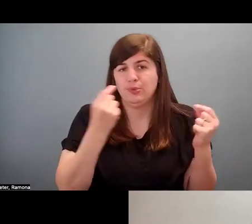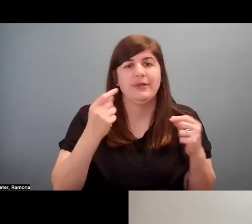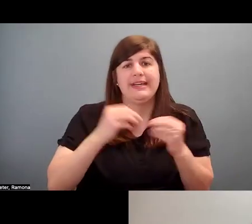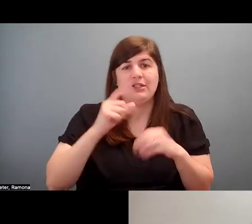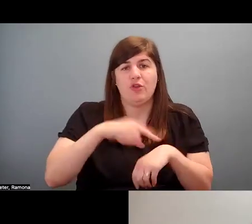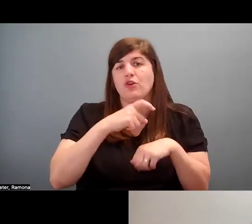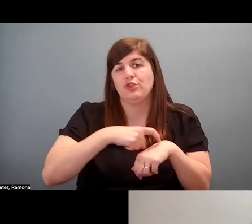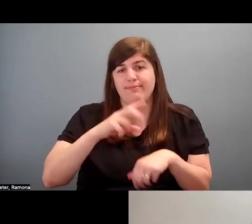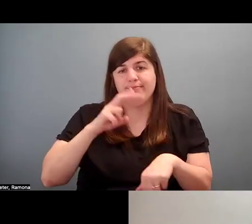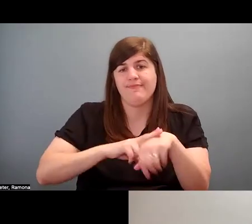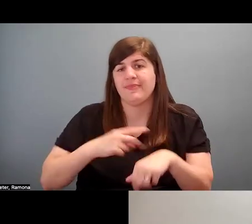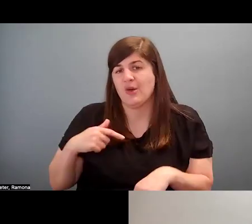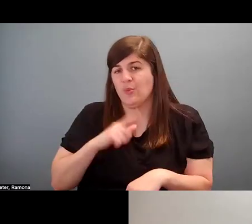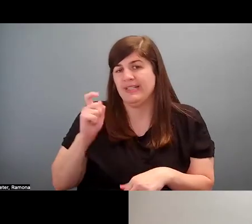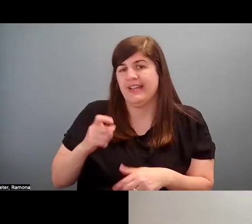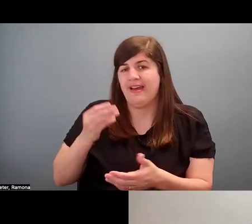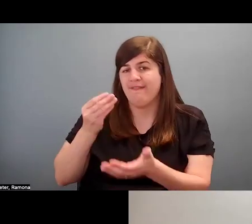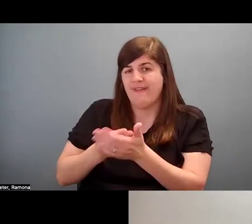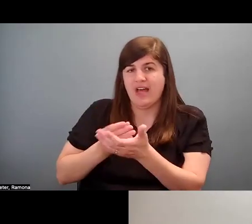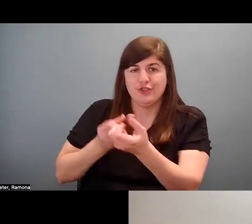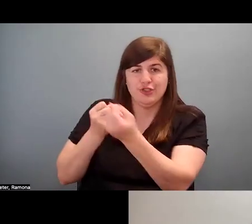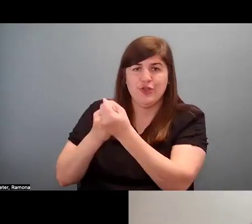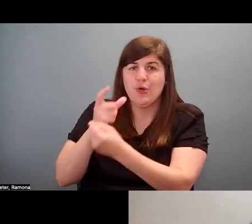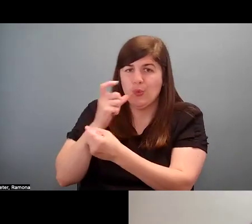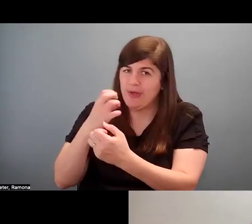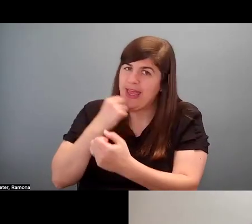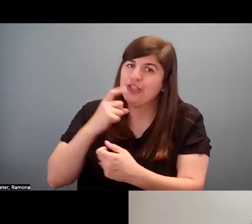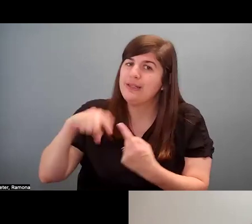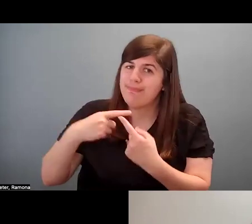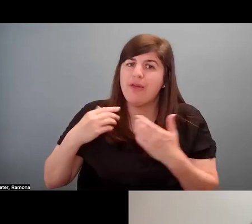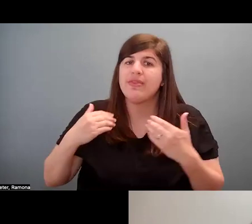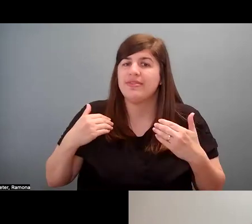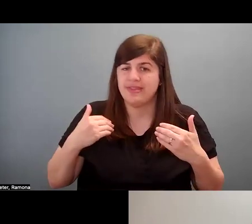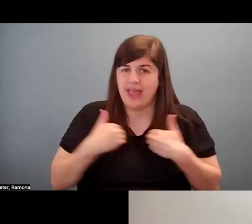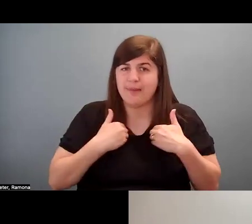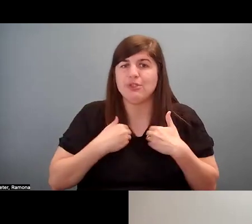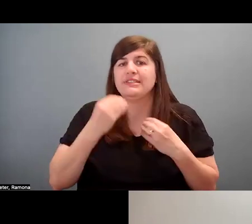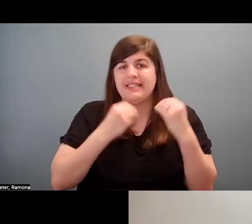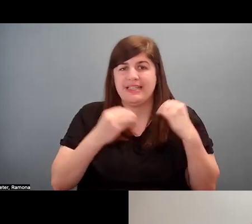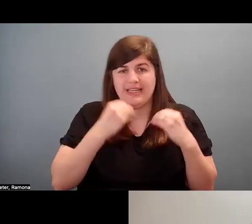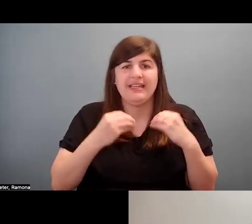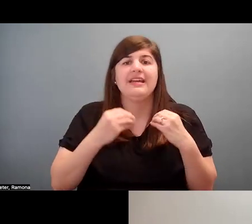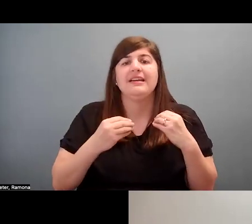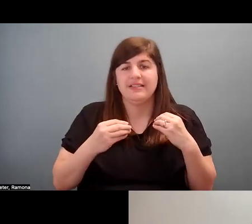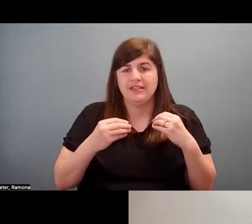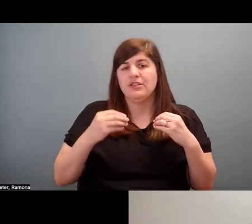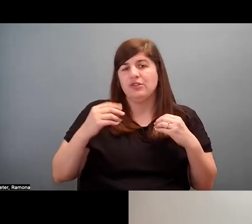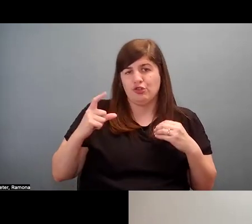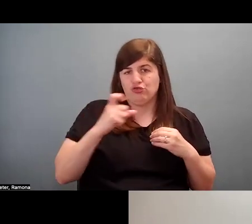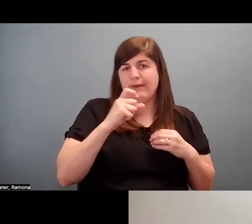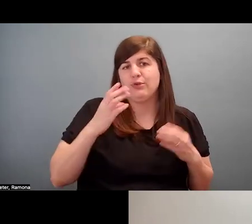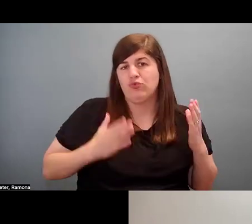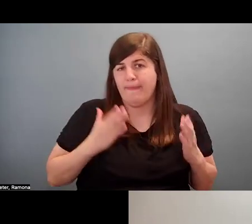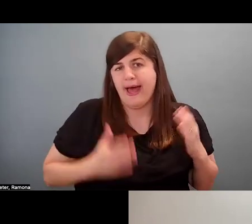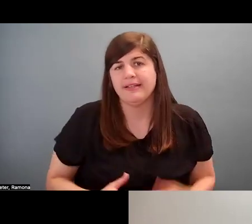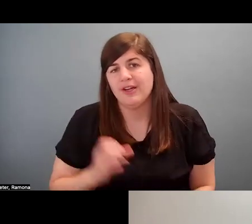term. we need a funder that really cares about the animals that are eating the shrimp Yes. robots. And that's how we're gonna get there. Um,